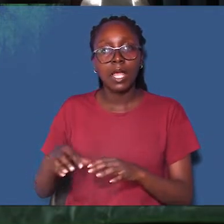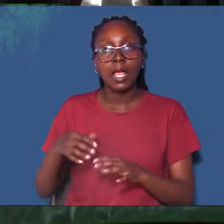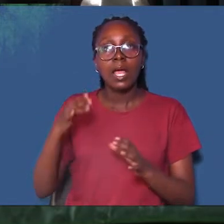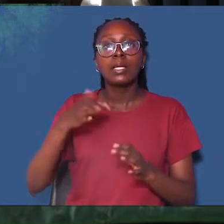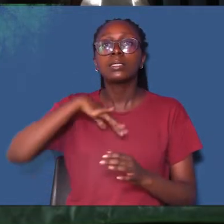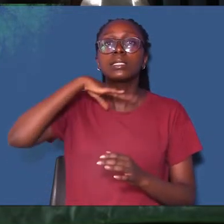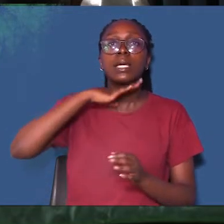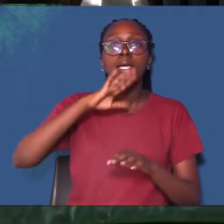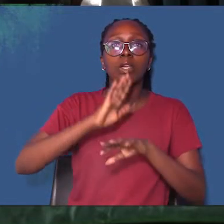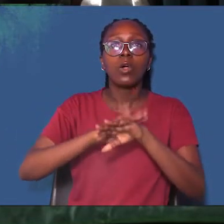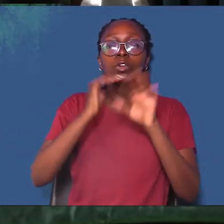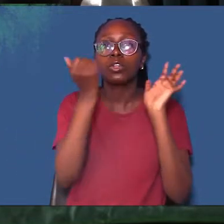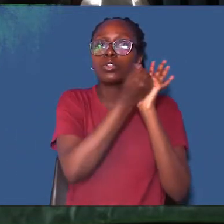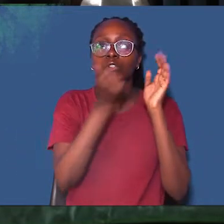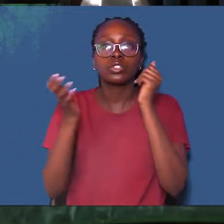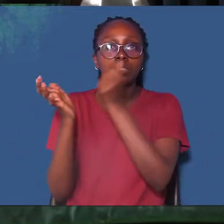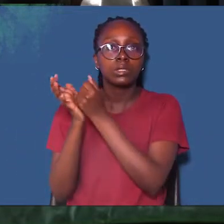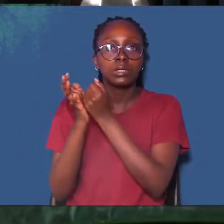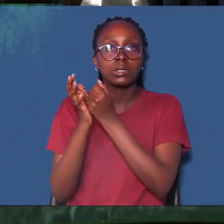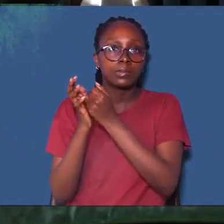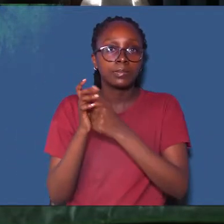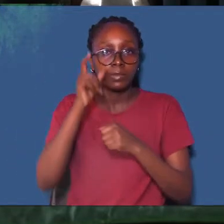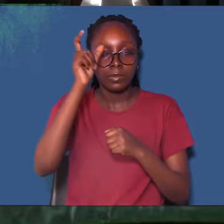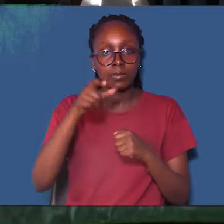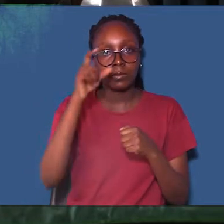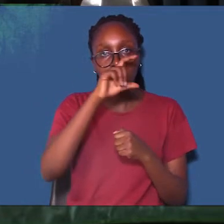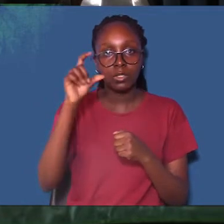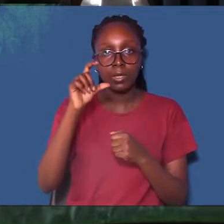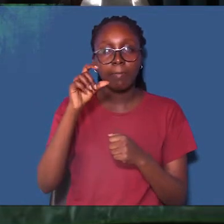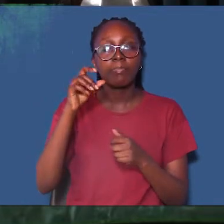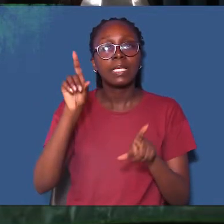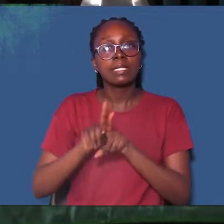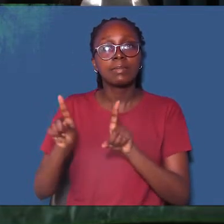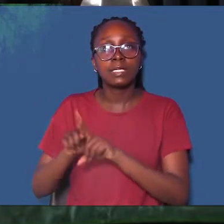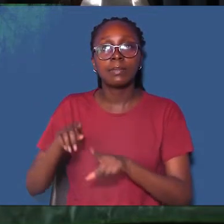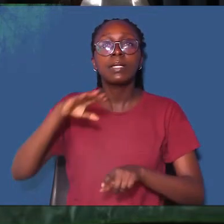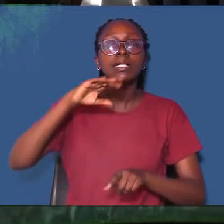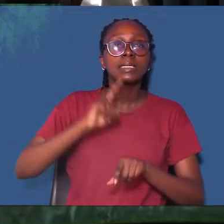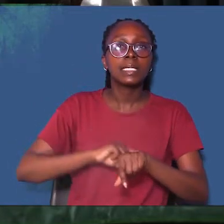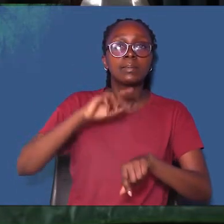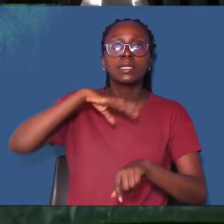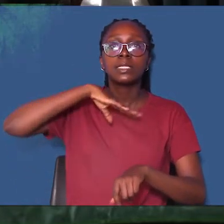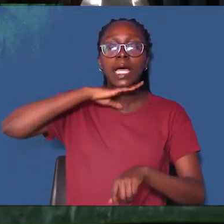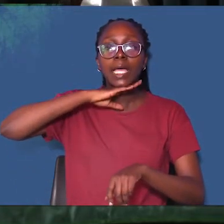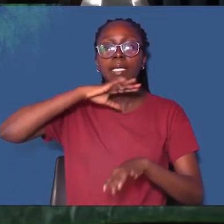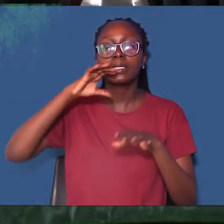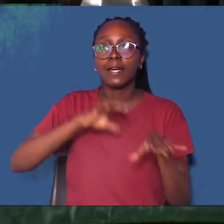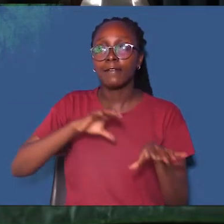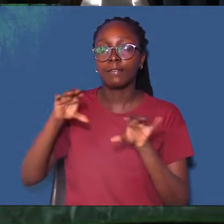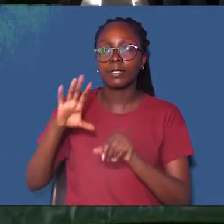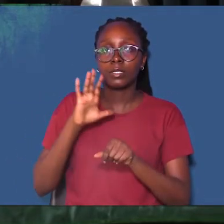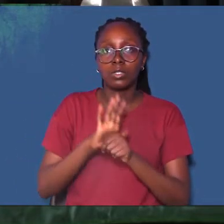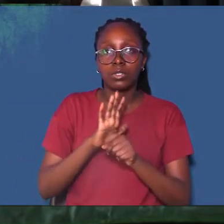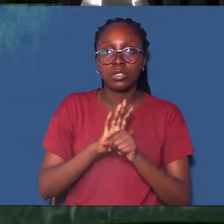cross, even dying. He had to pass through this path in order to